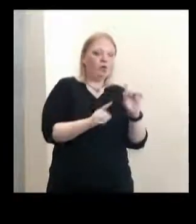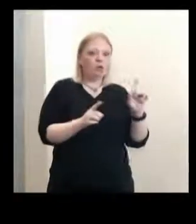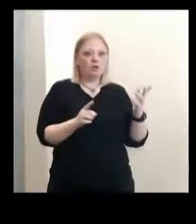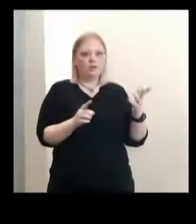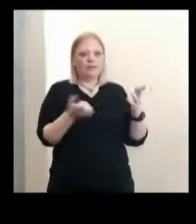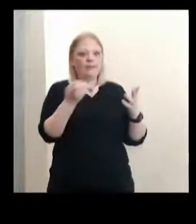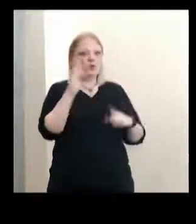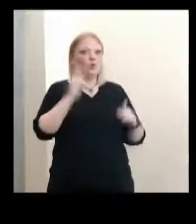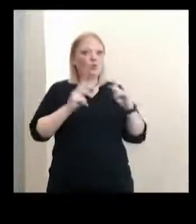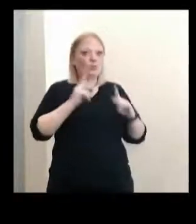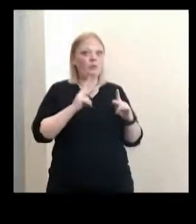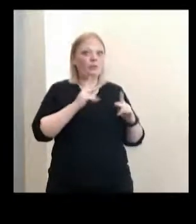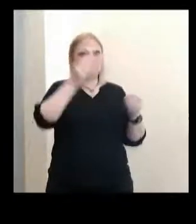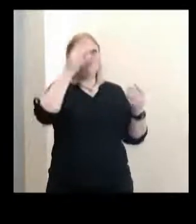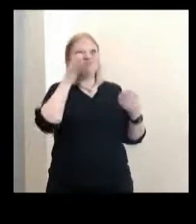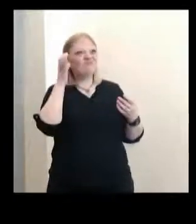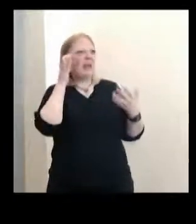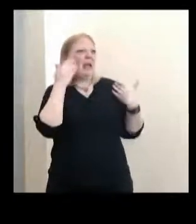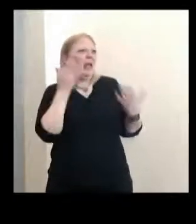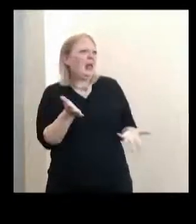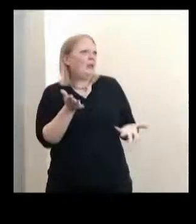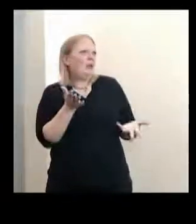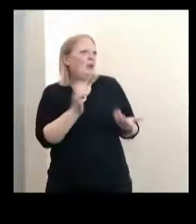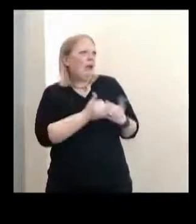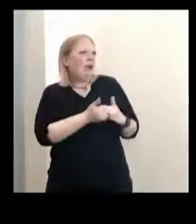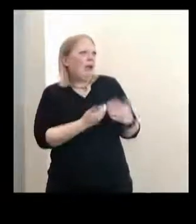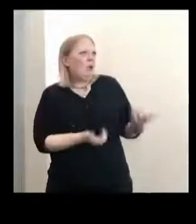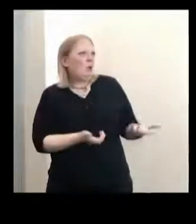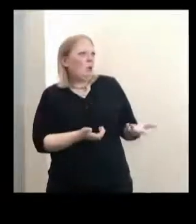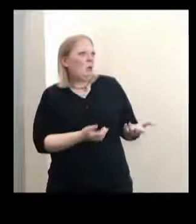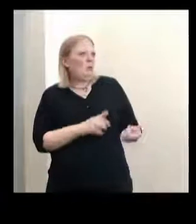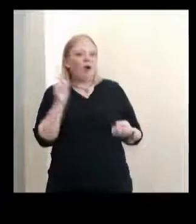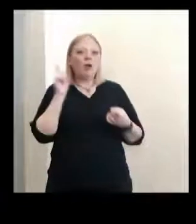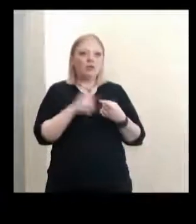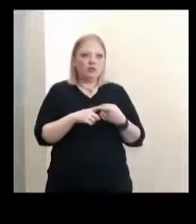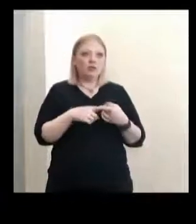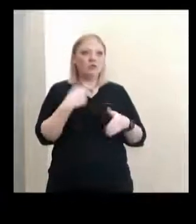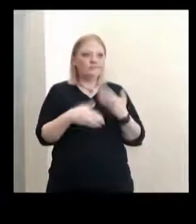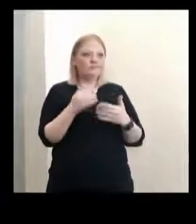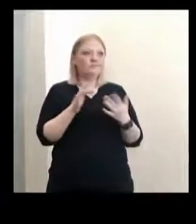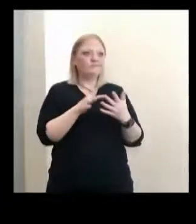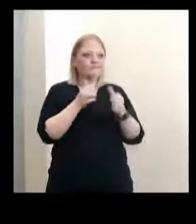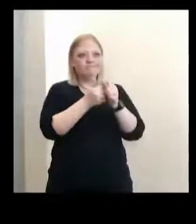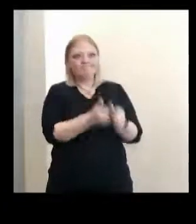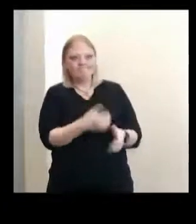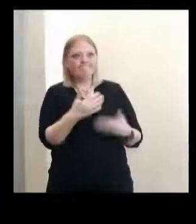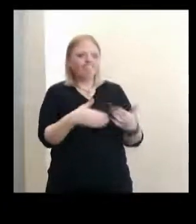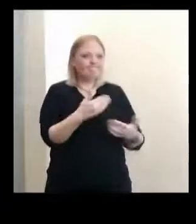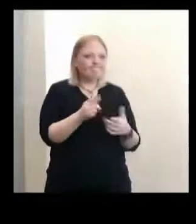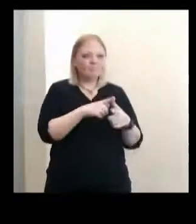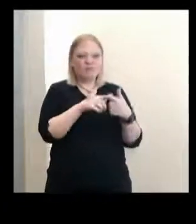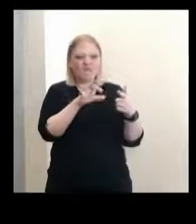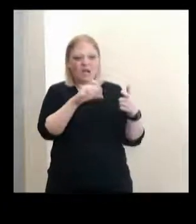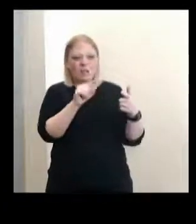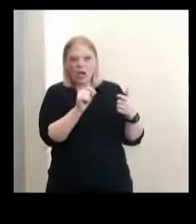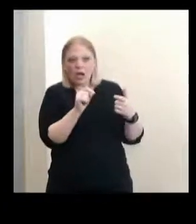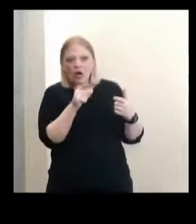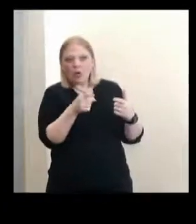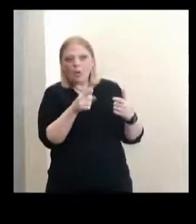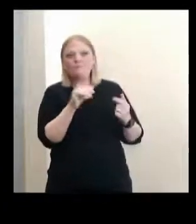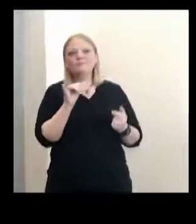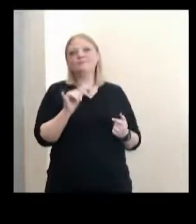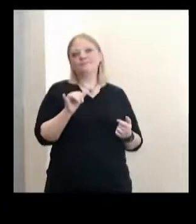few folks are, I don't know how I caught it, until you do the contact tracing and you find out that they were